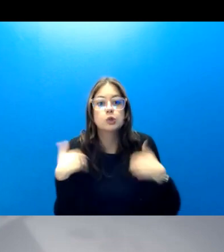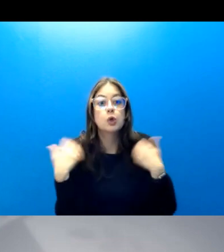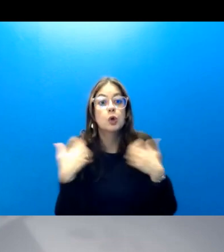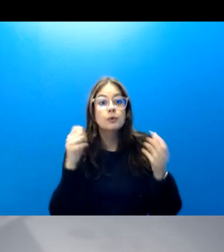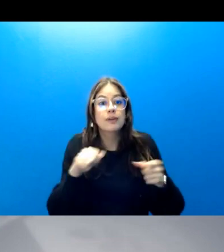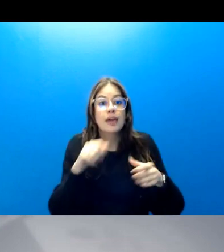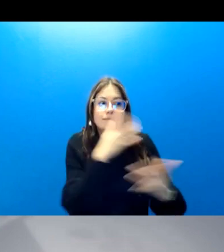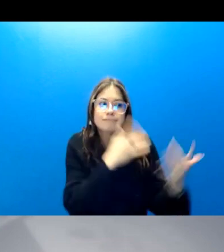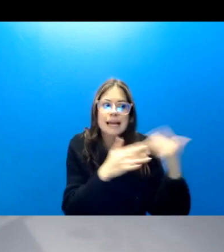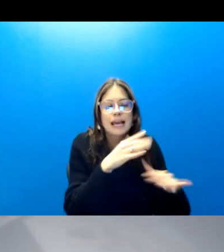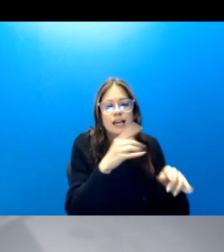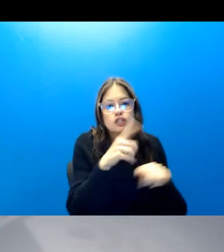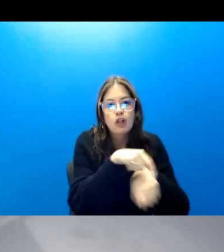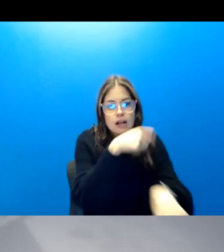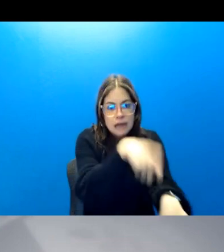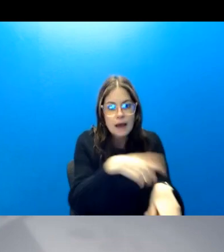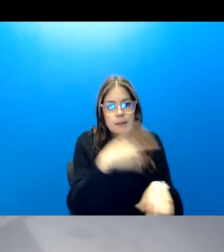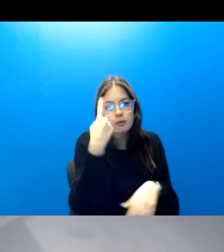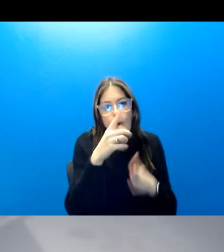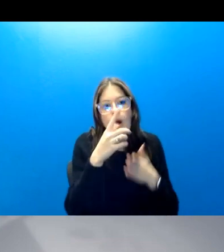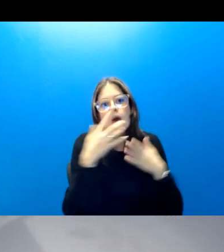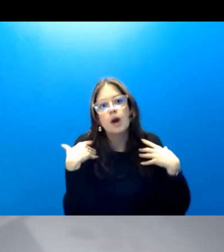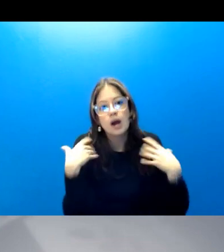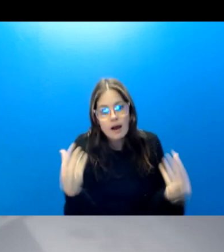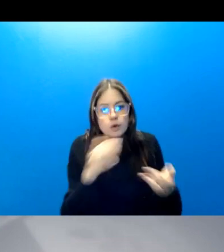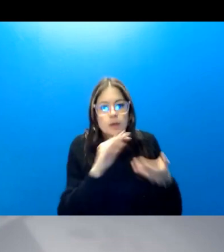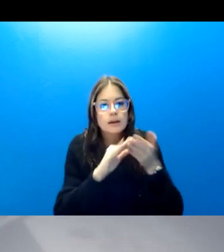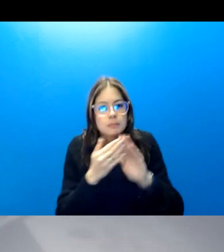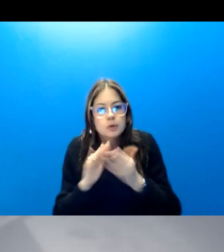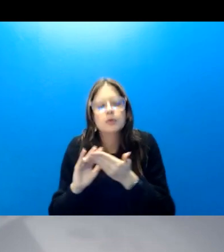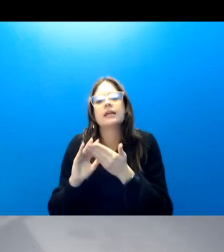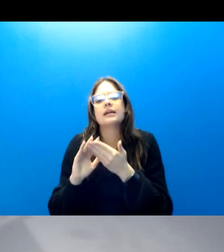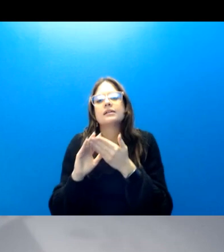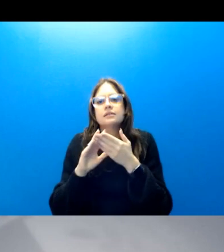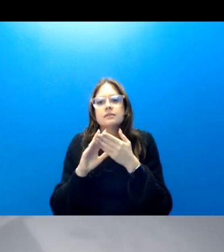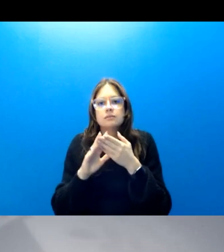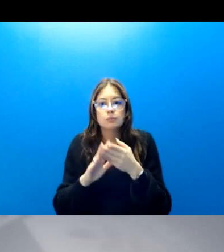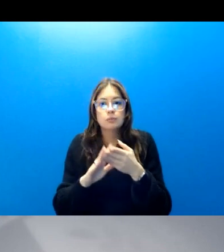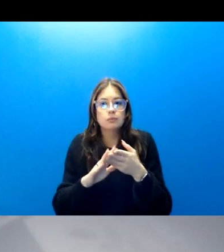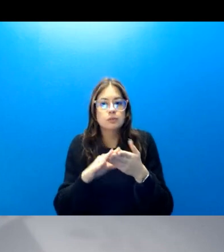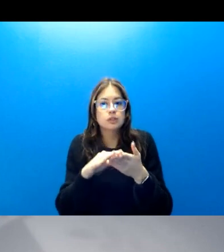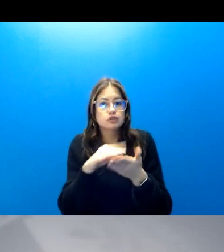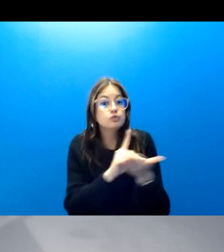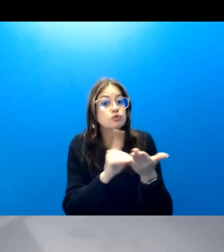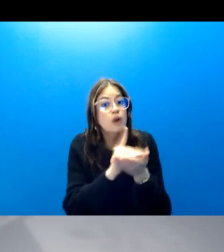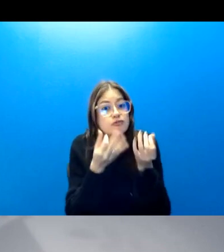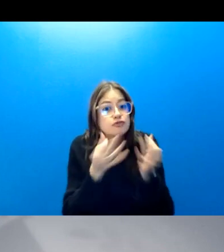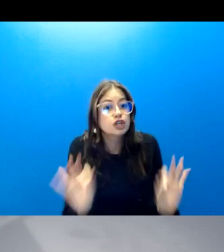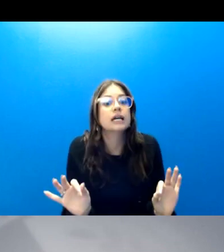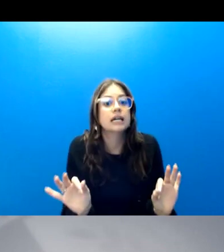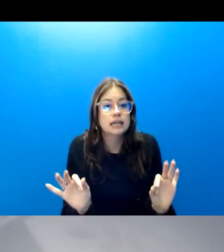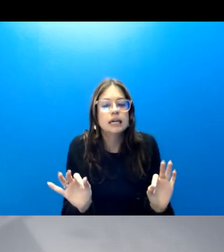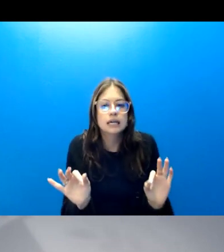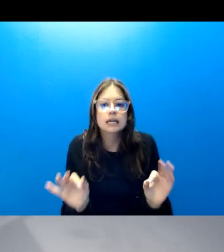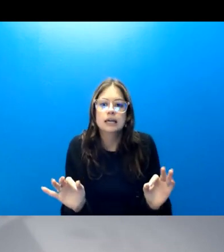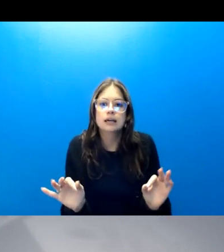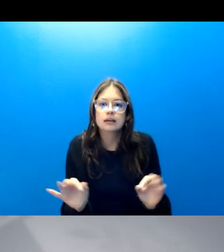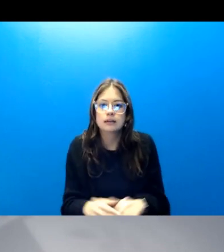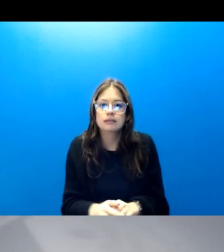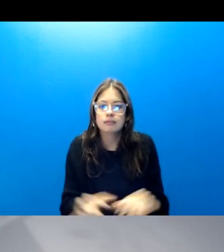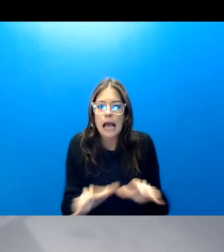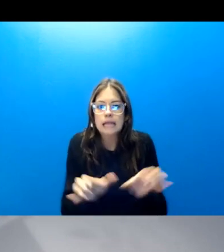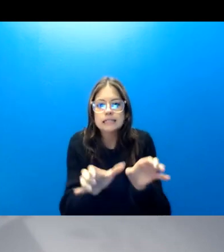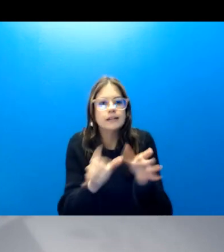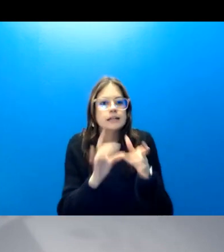engage long-term in recovery communities where they can be somewhere where they're drug-free and having drug-free